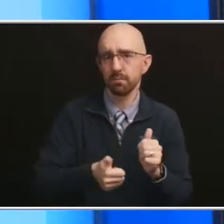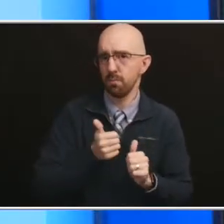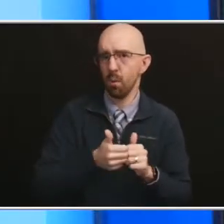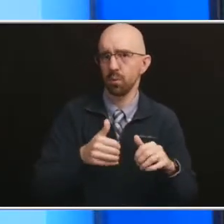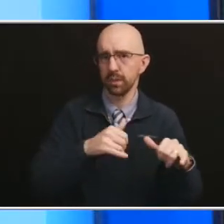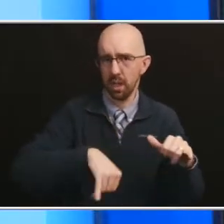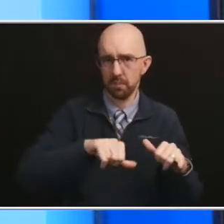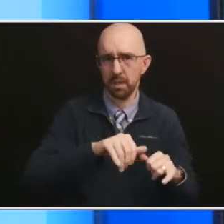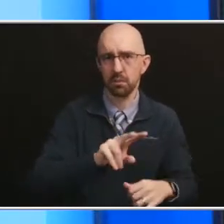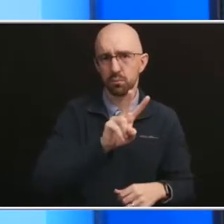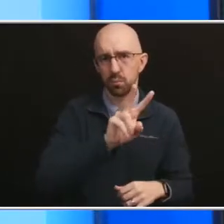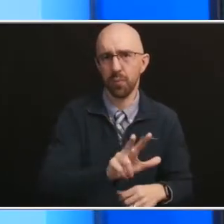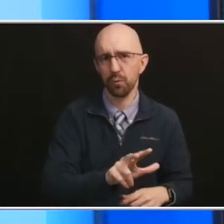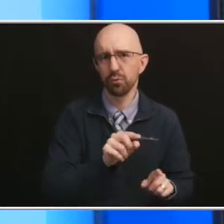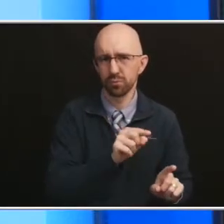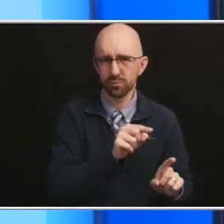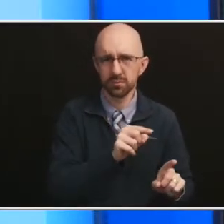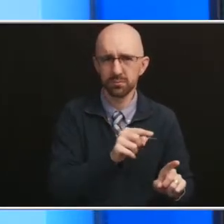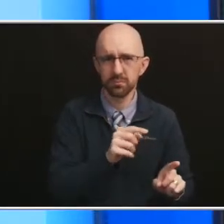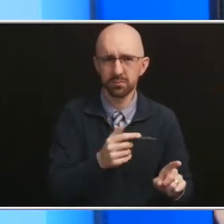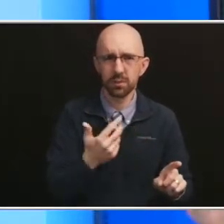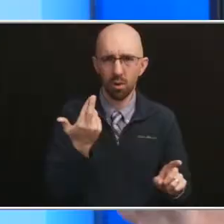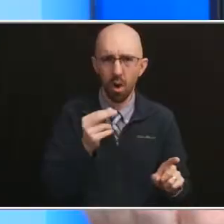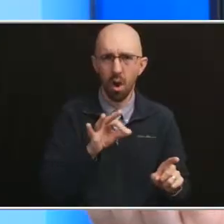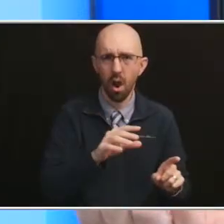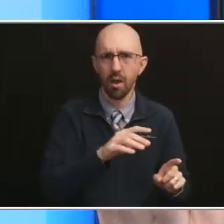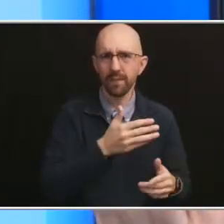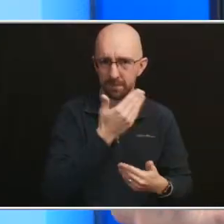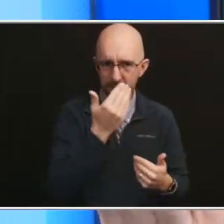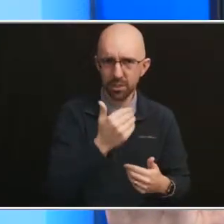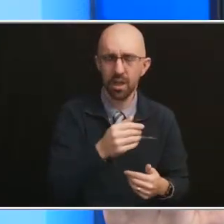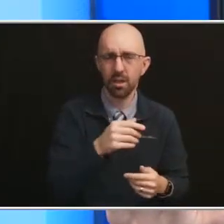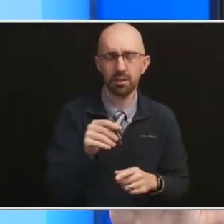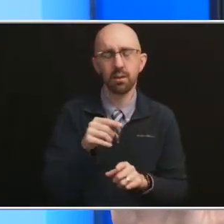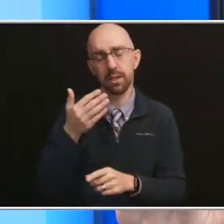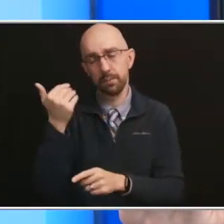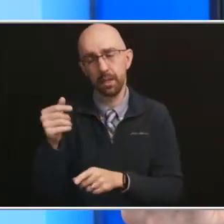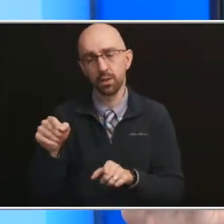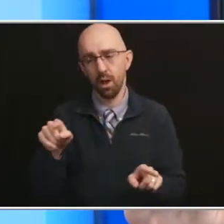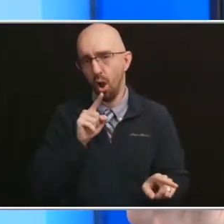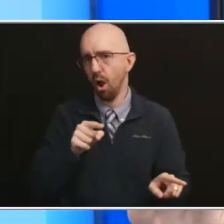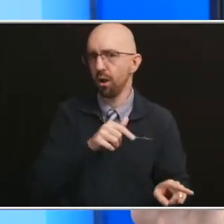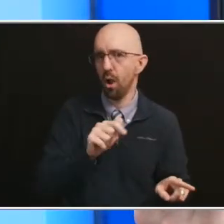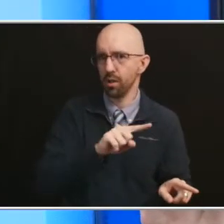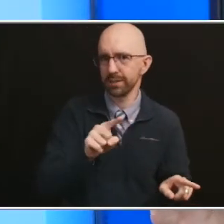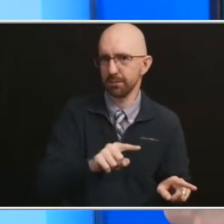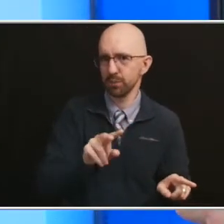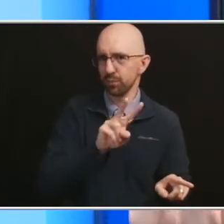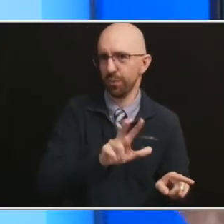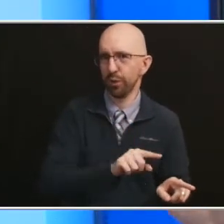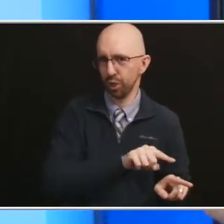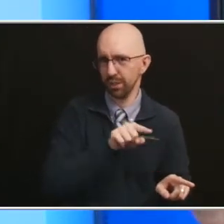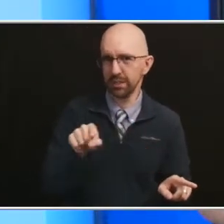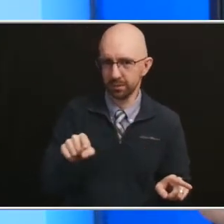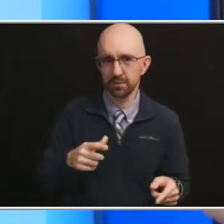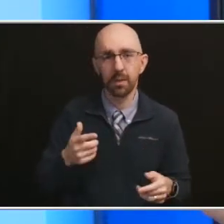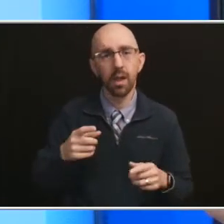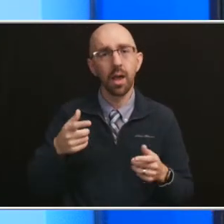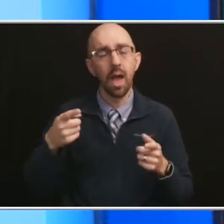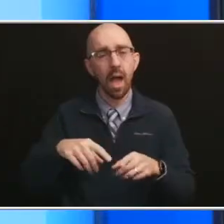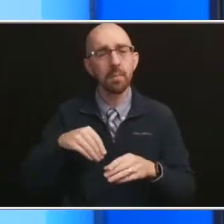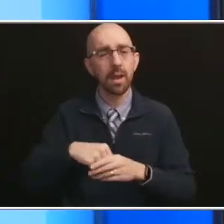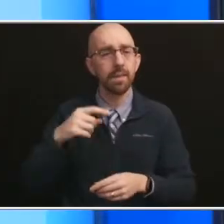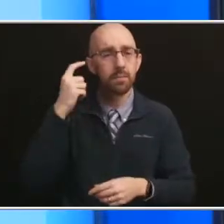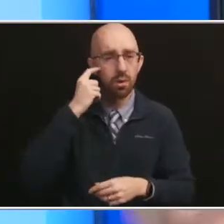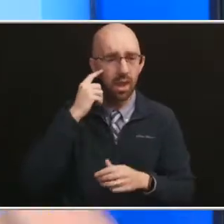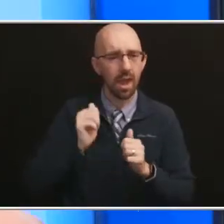of causes of dementia are Alzheimer's, but it's really kind of the exact changes that are happening in the brain of how we define Alzheimer's